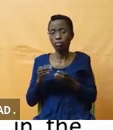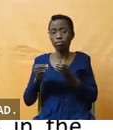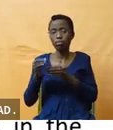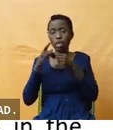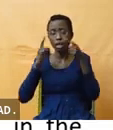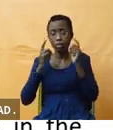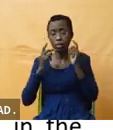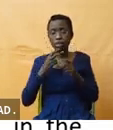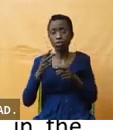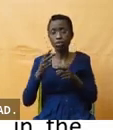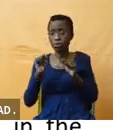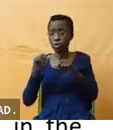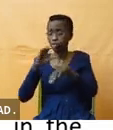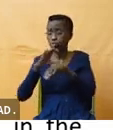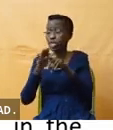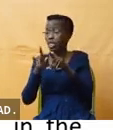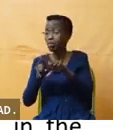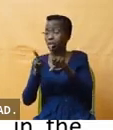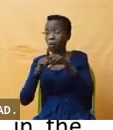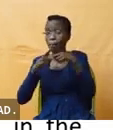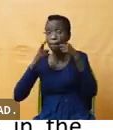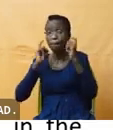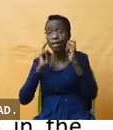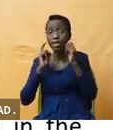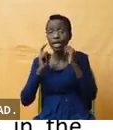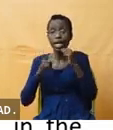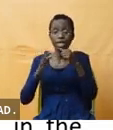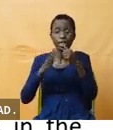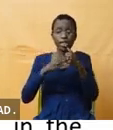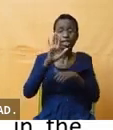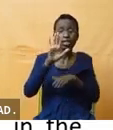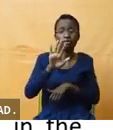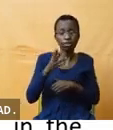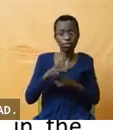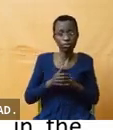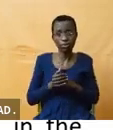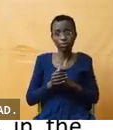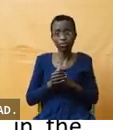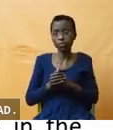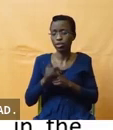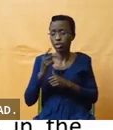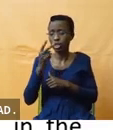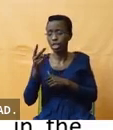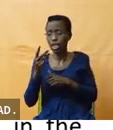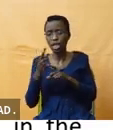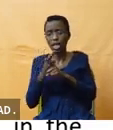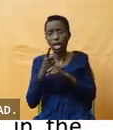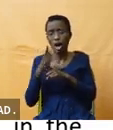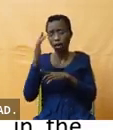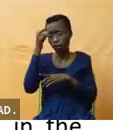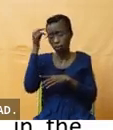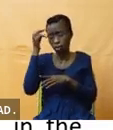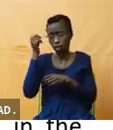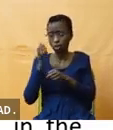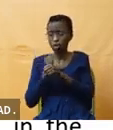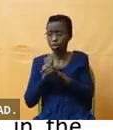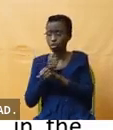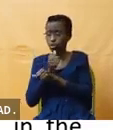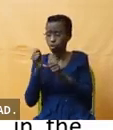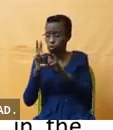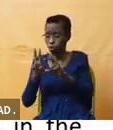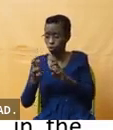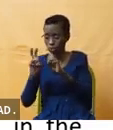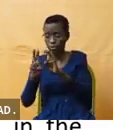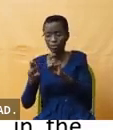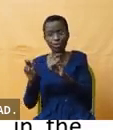same mask at maybe 95 shillings. So you see that difference because you couldn't do a proper procurement or couldn't go through